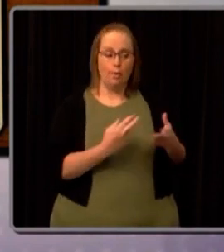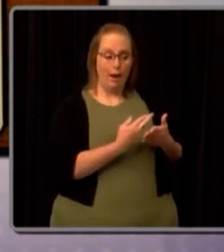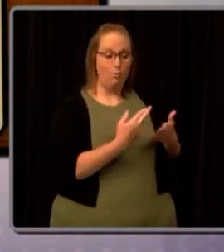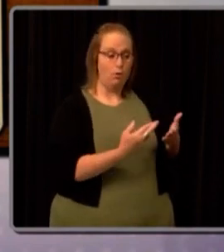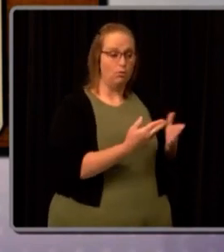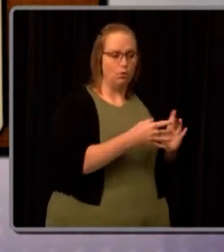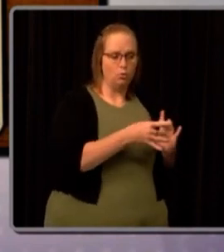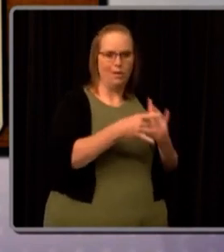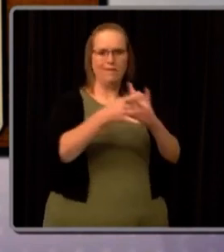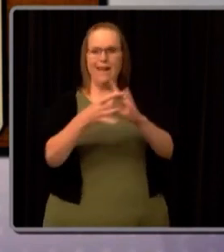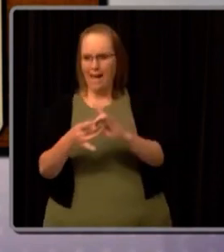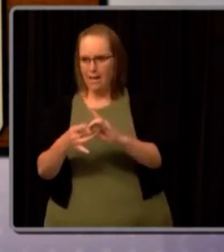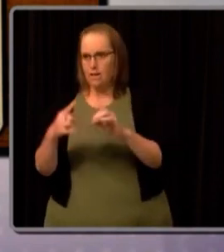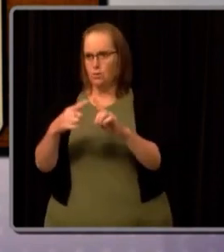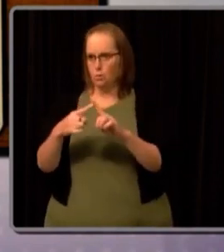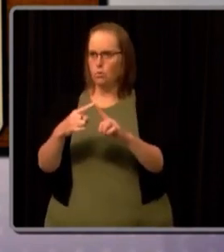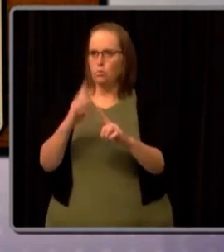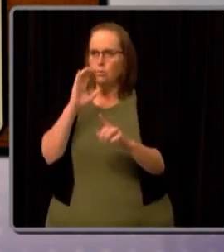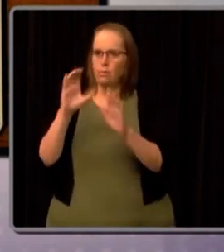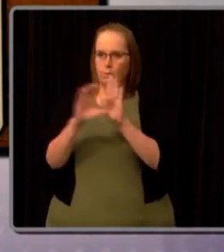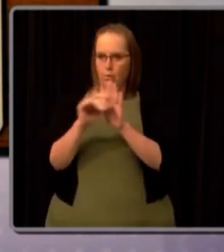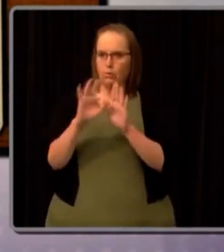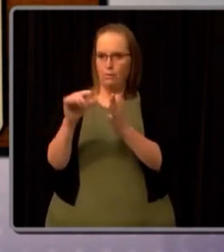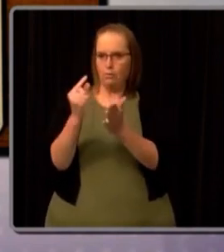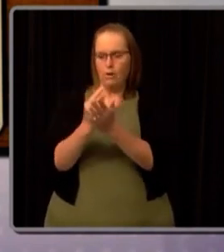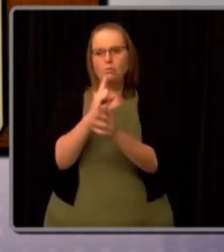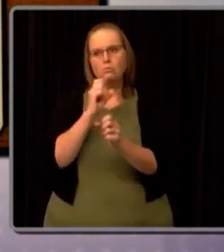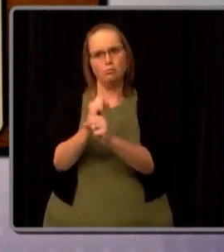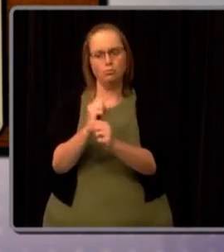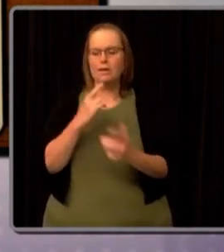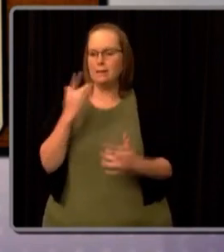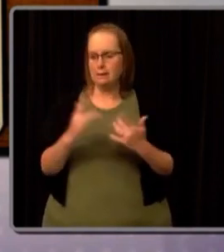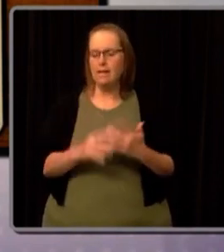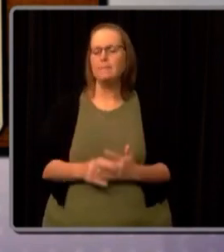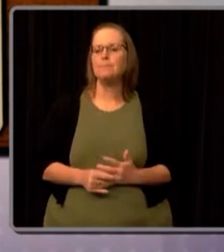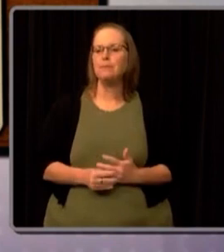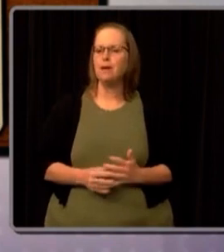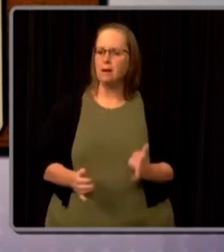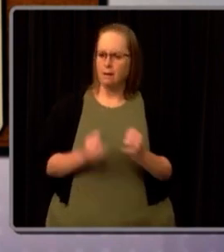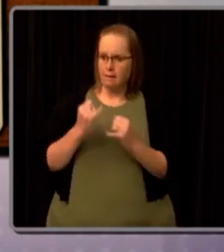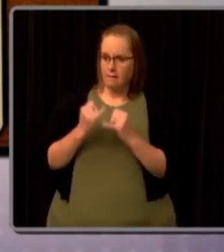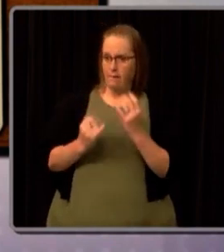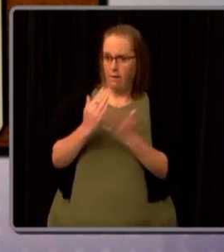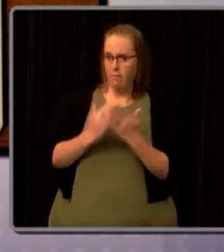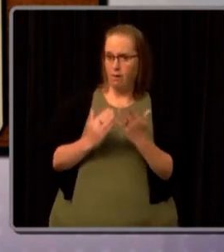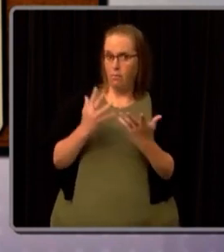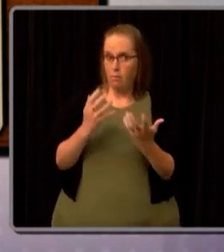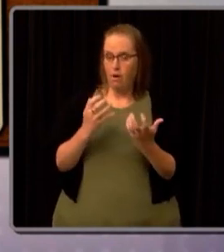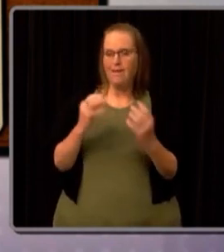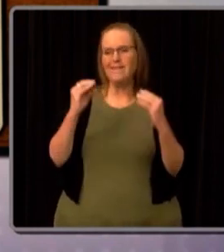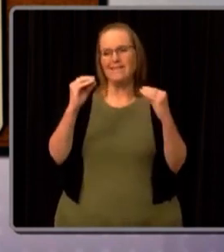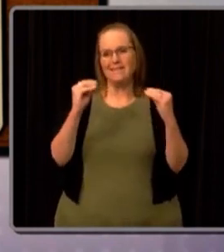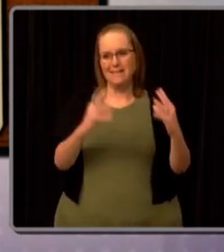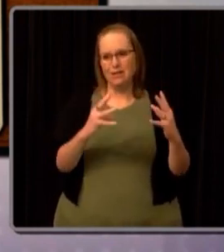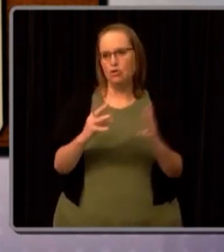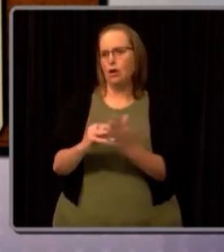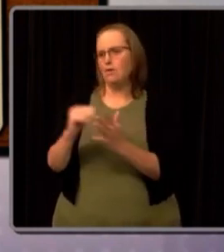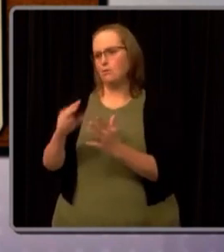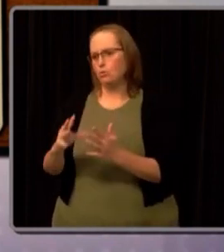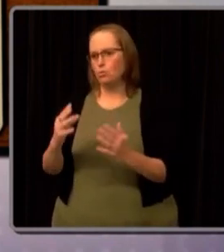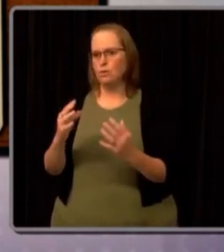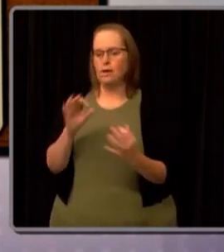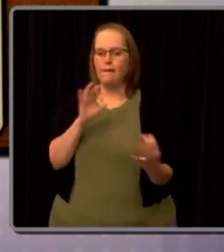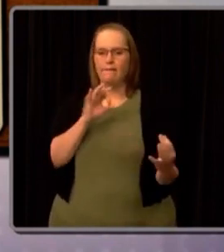which I think is really exciting. The final piece that we always want is teacher feedback and student feedback and